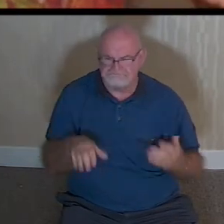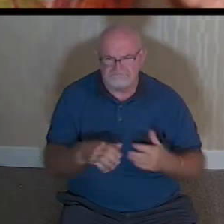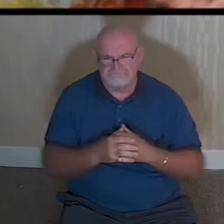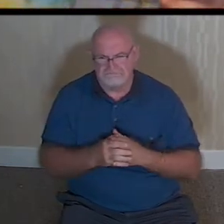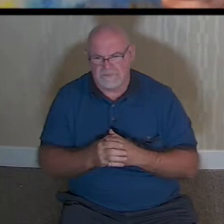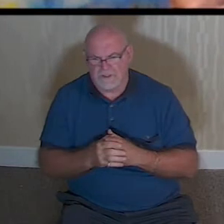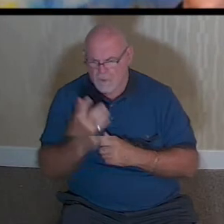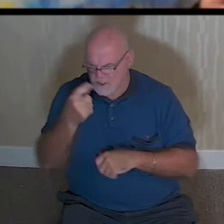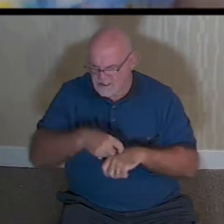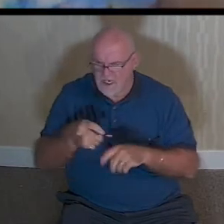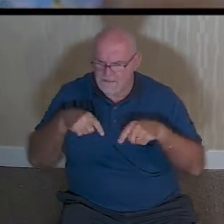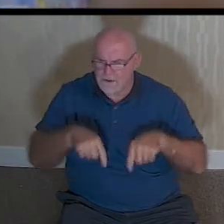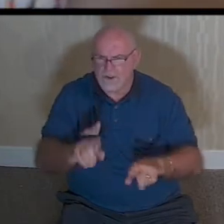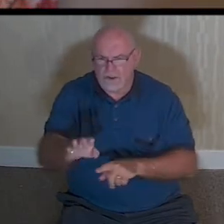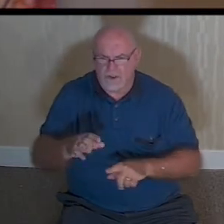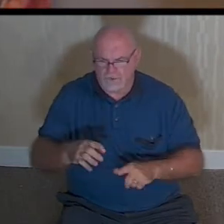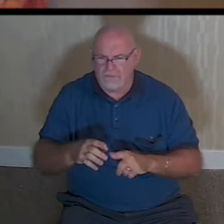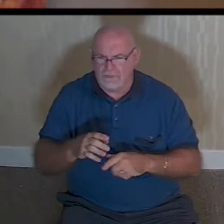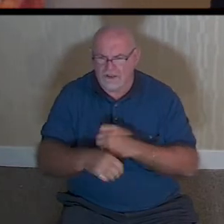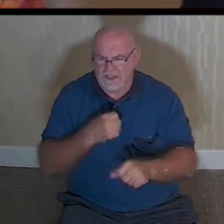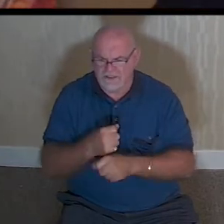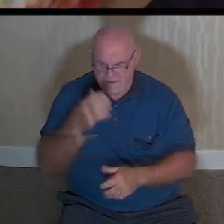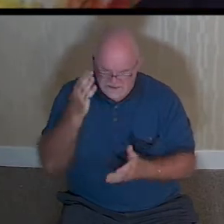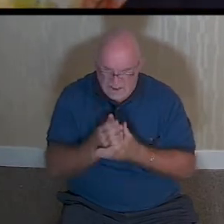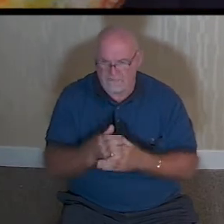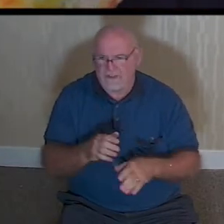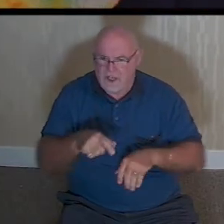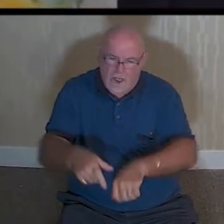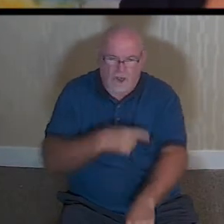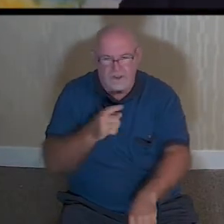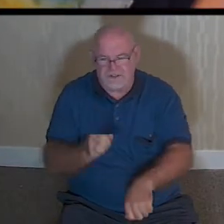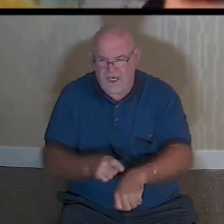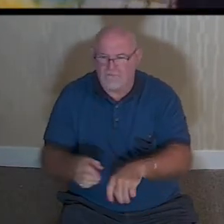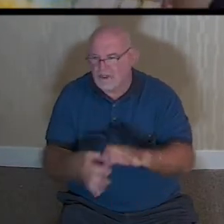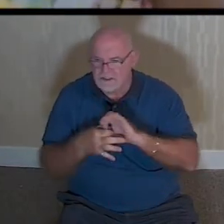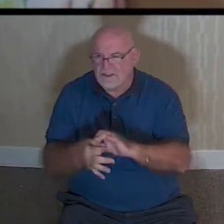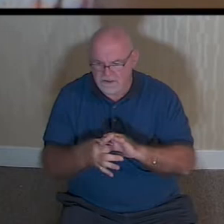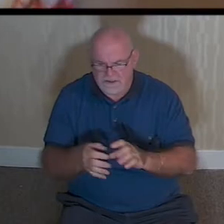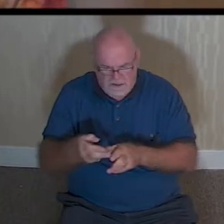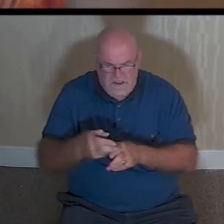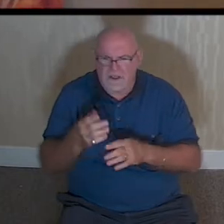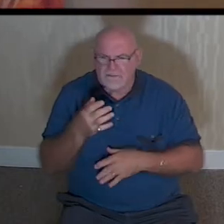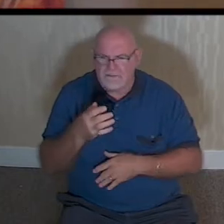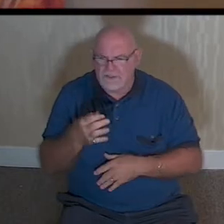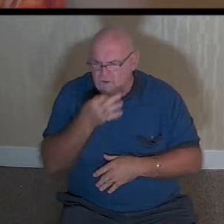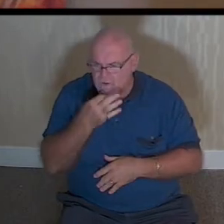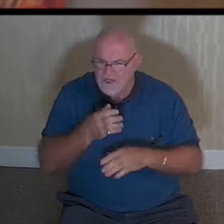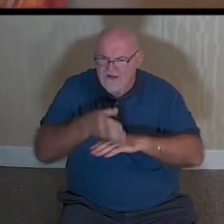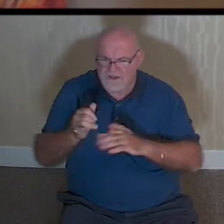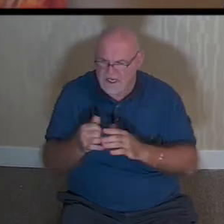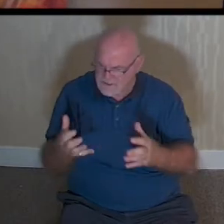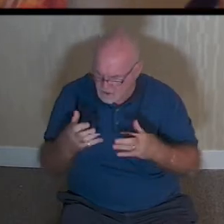at one point in her life, she ended a long-term relationship. Soon after, she wanted another one, so